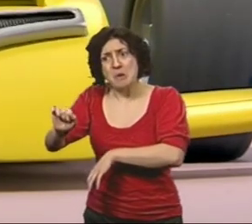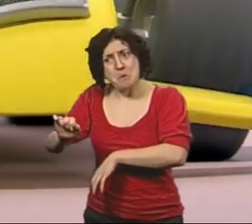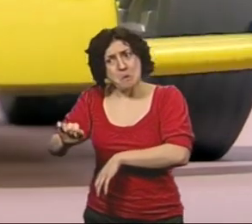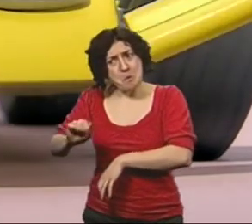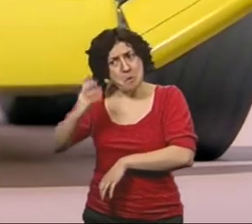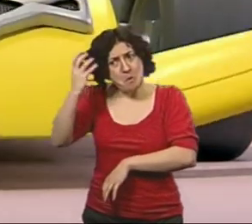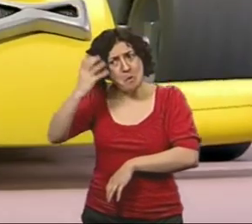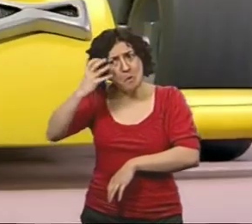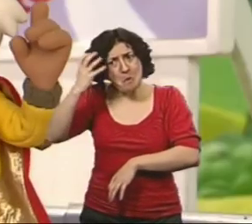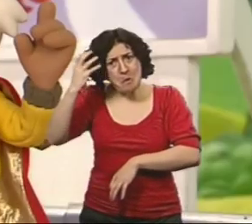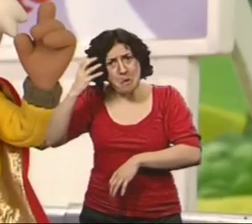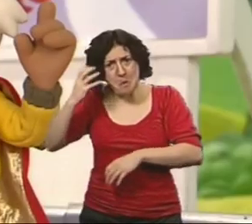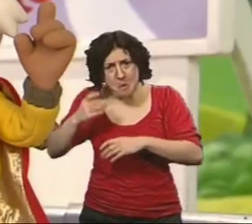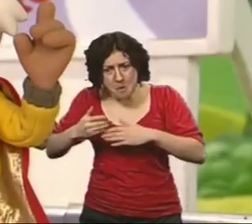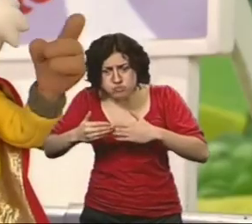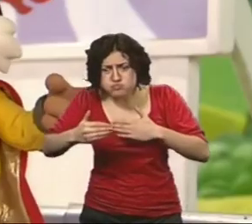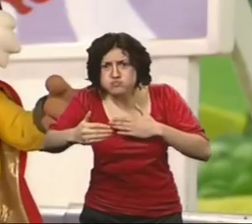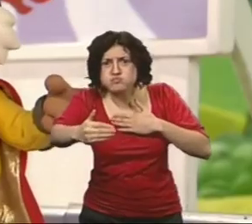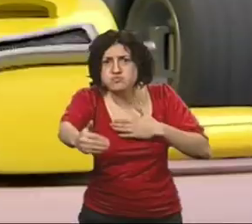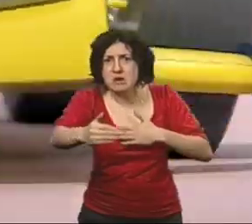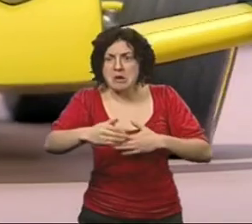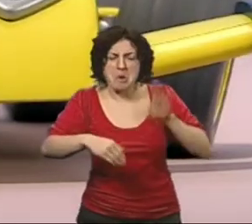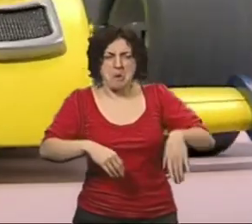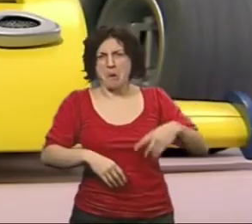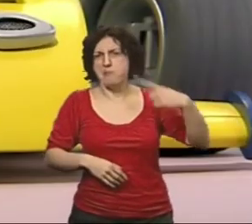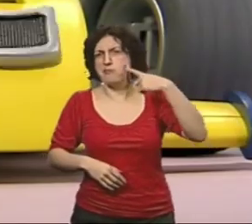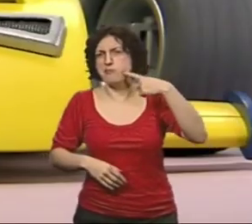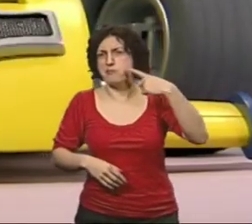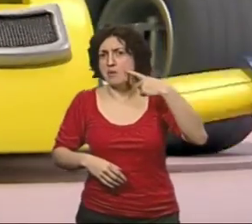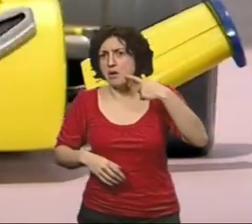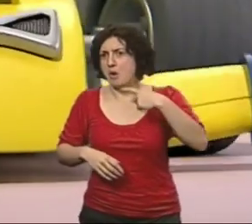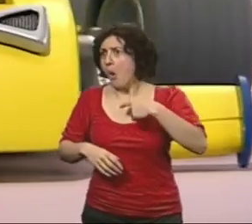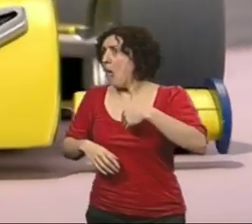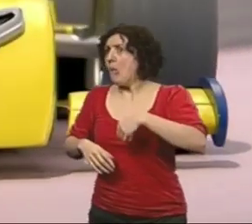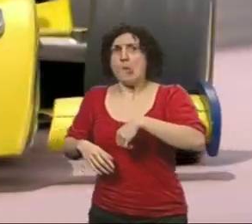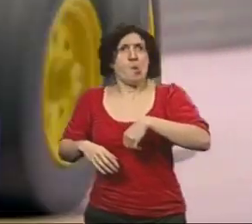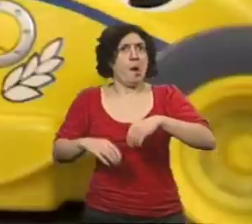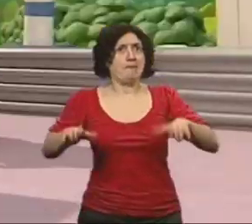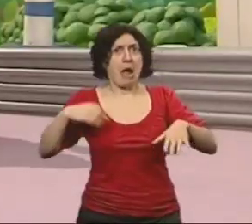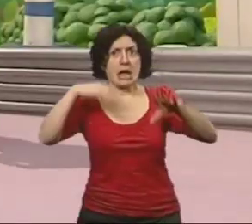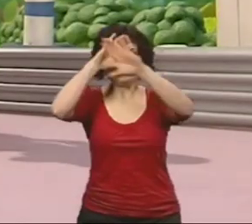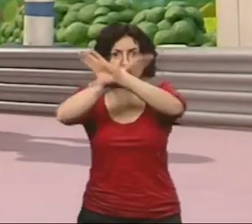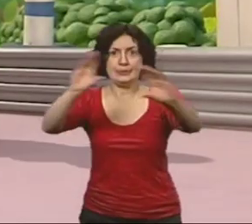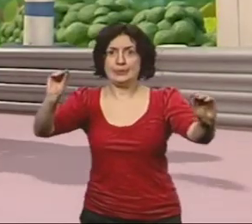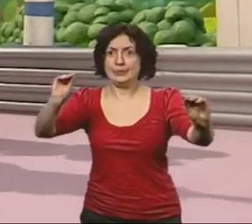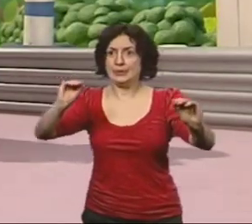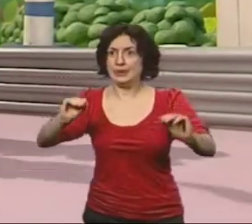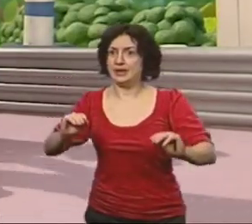That's 30 metres. Easy peasy. I got to tell the others.